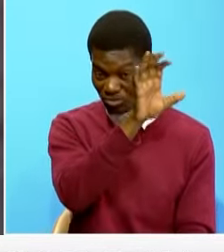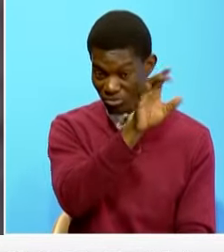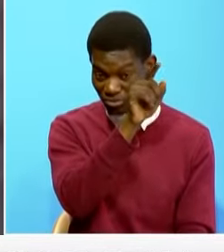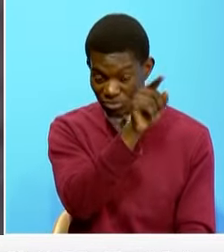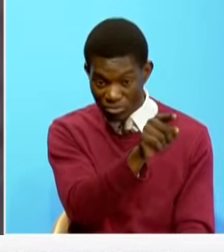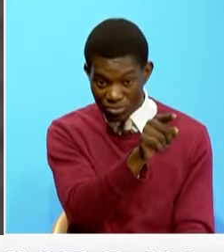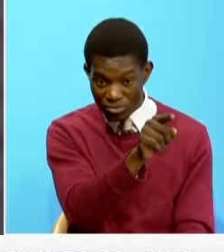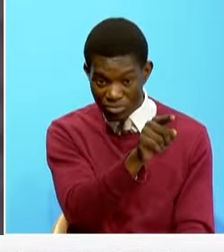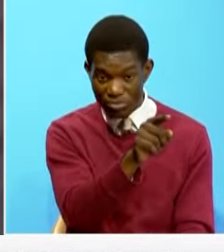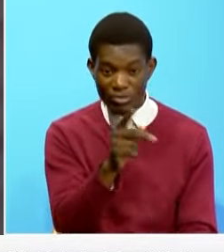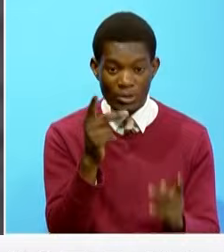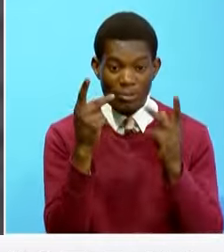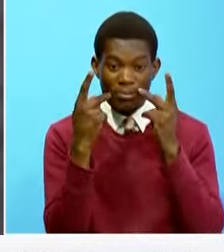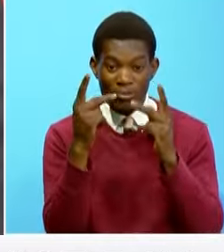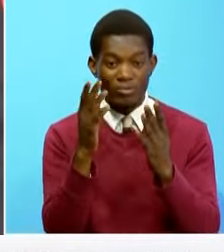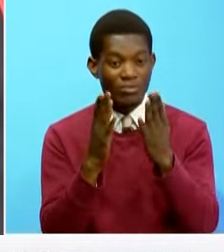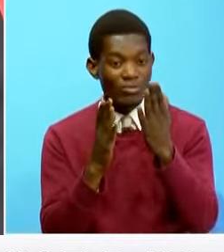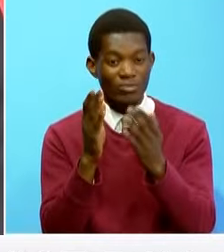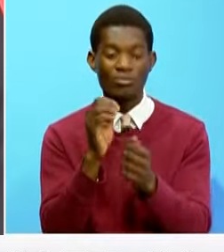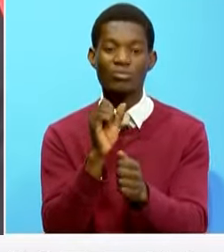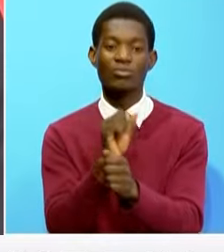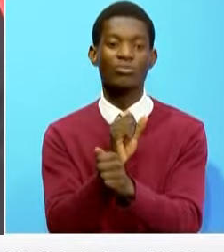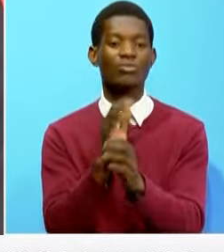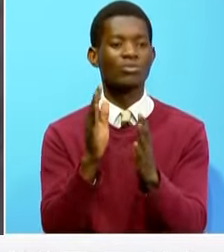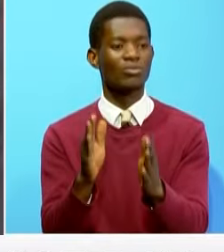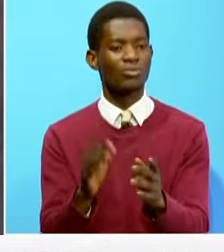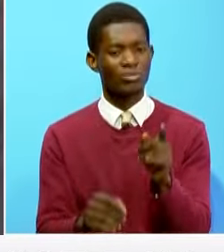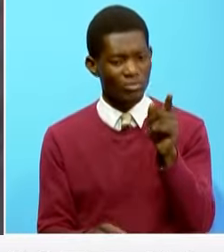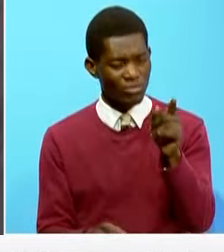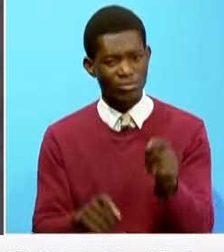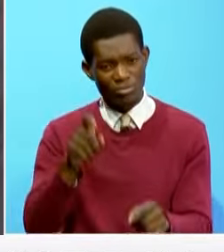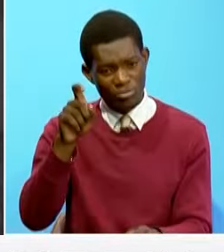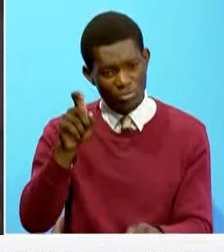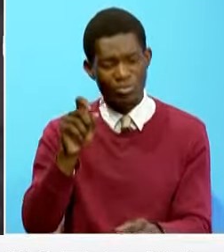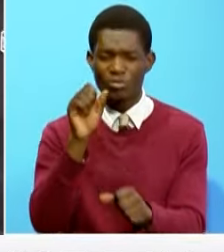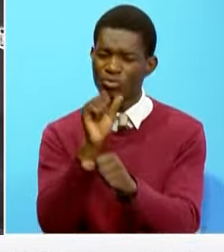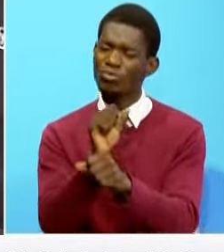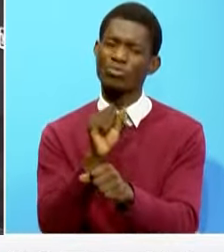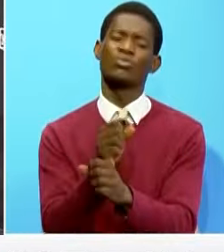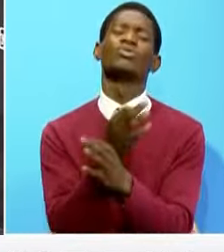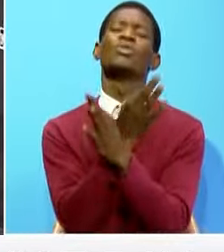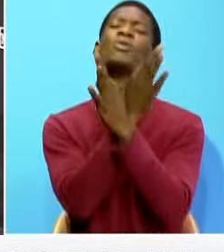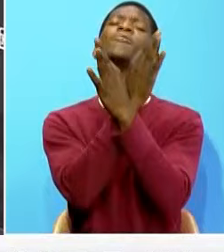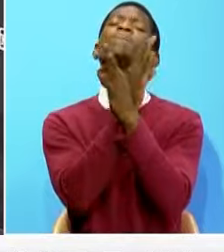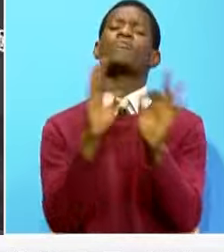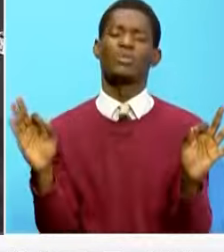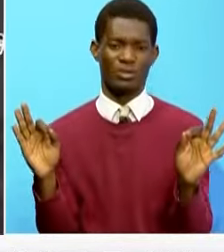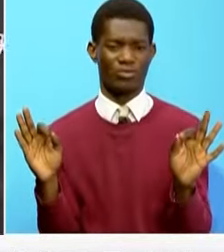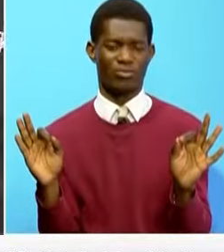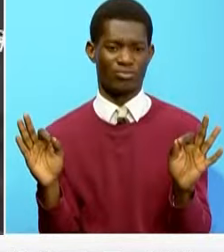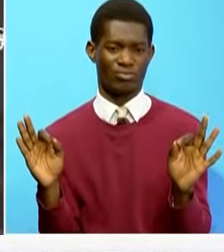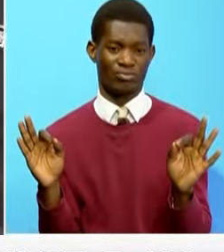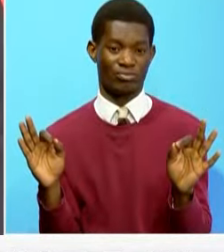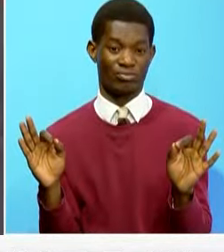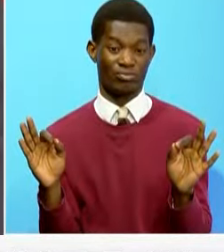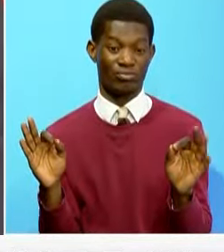Public service workers must be able to work freely across our country. And we want